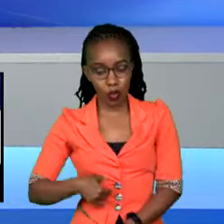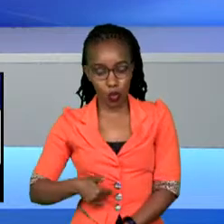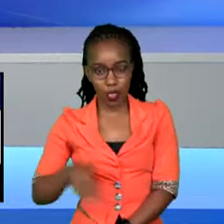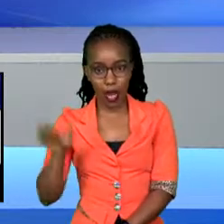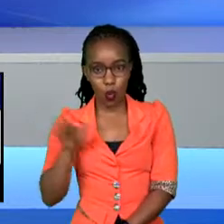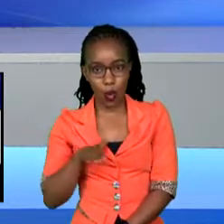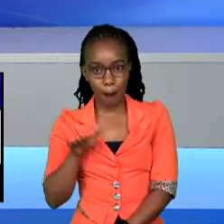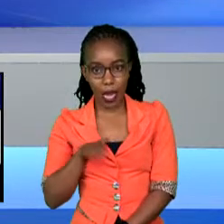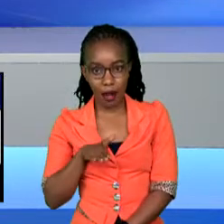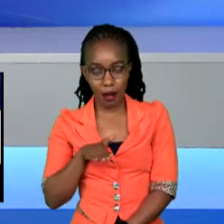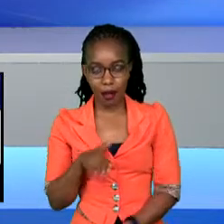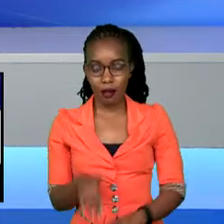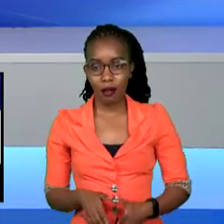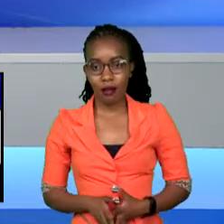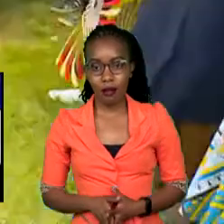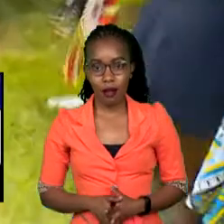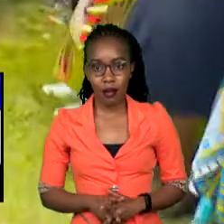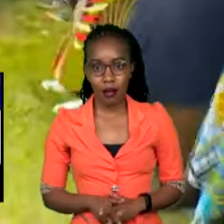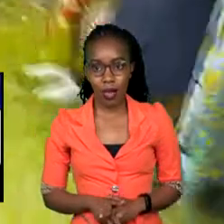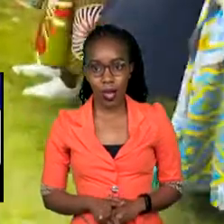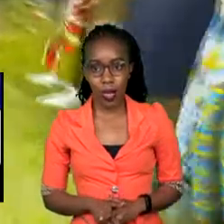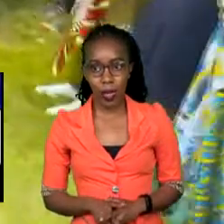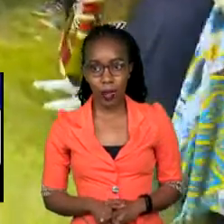Kariuki reports.